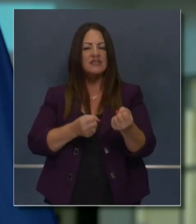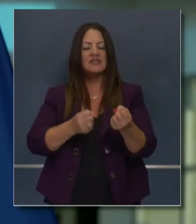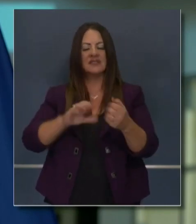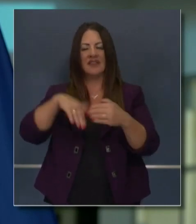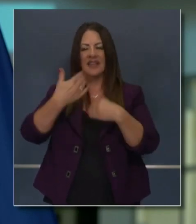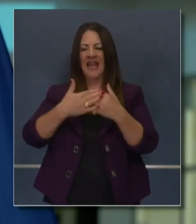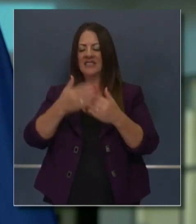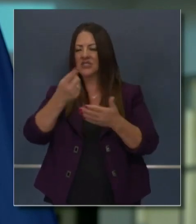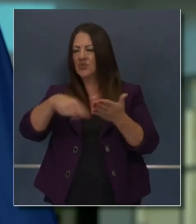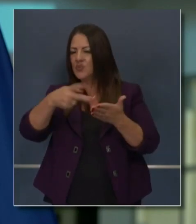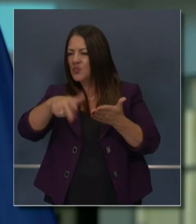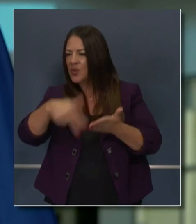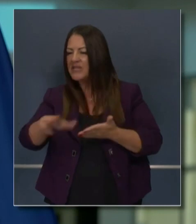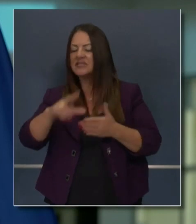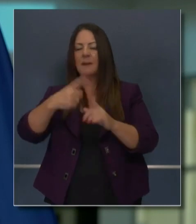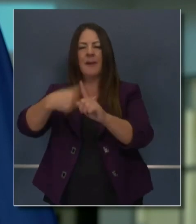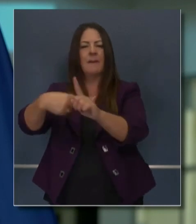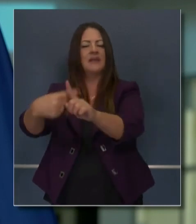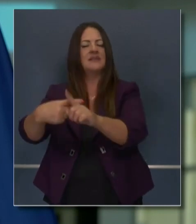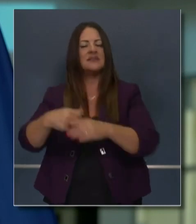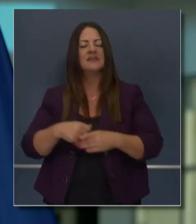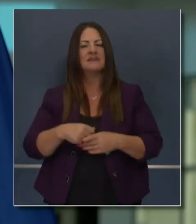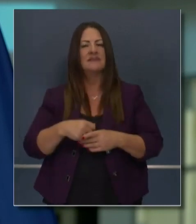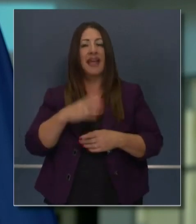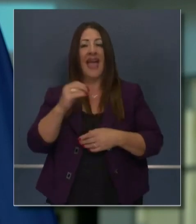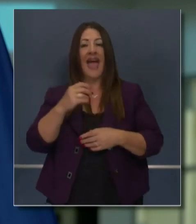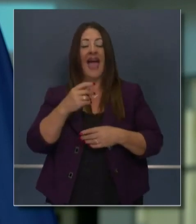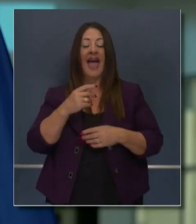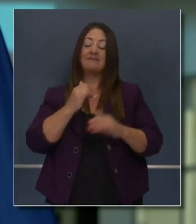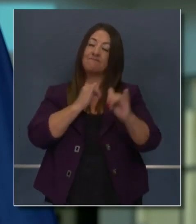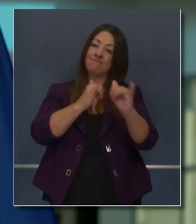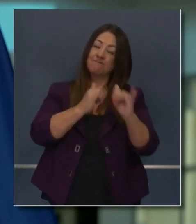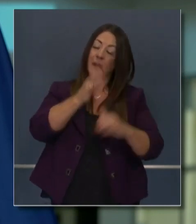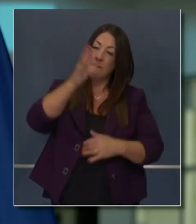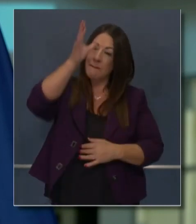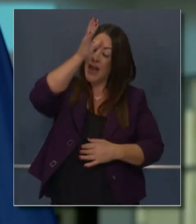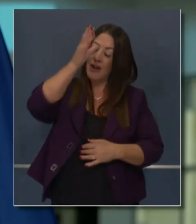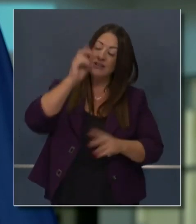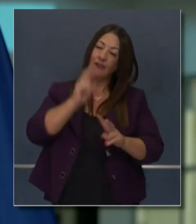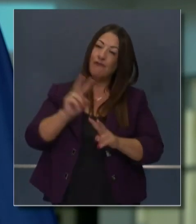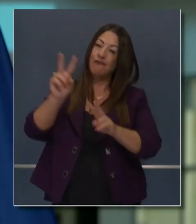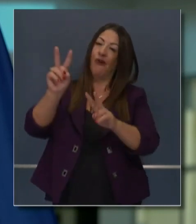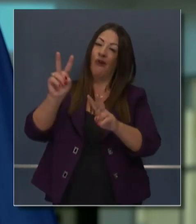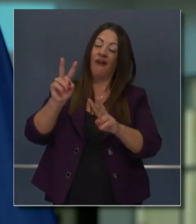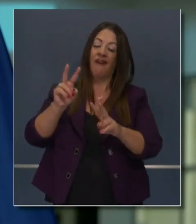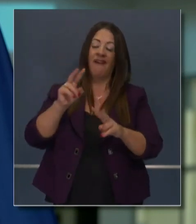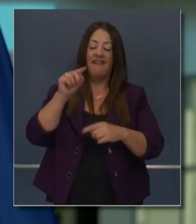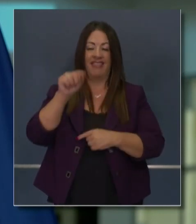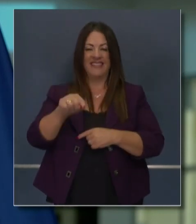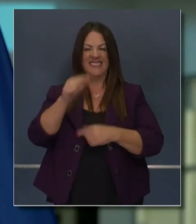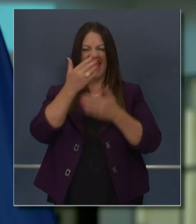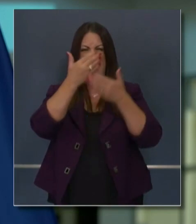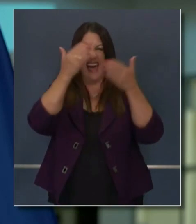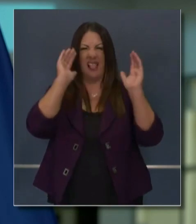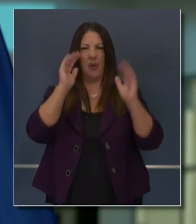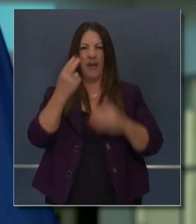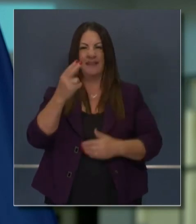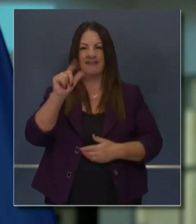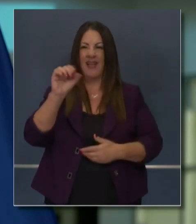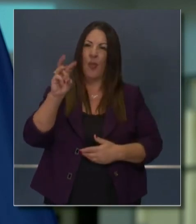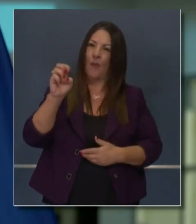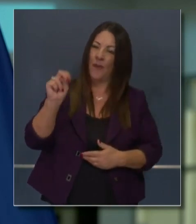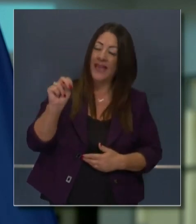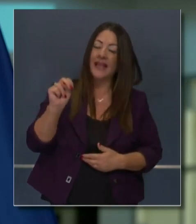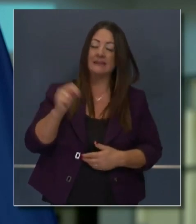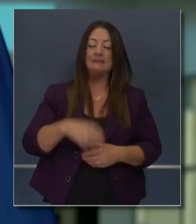months. And we look forward, as parents, all of us, to this Halloween, and